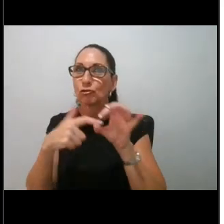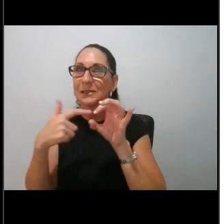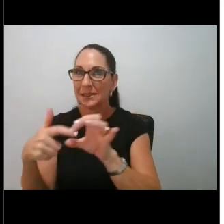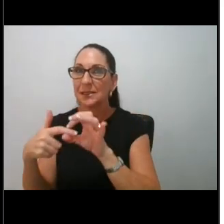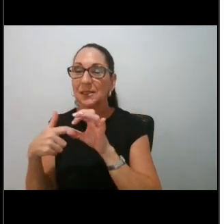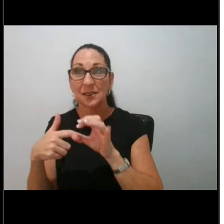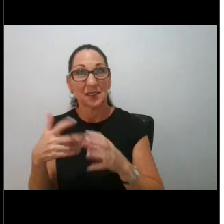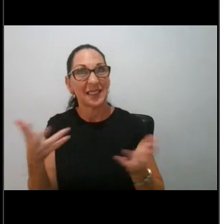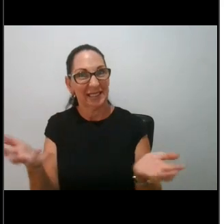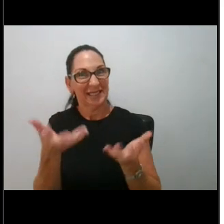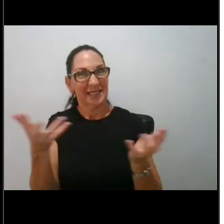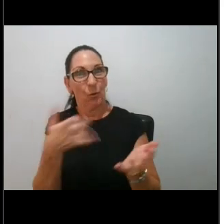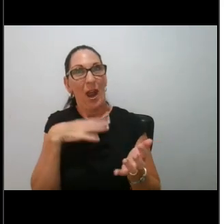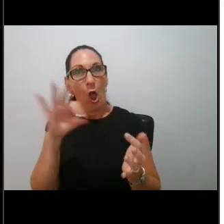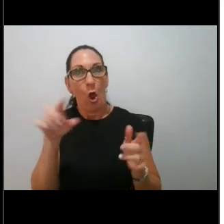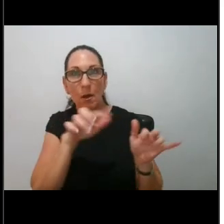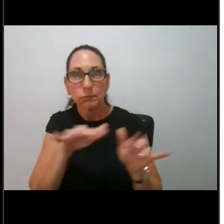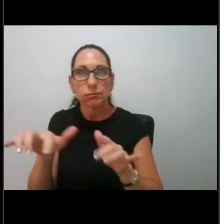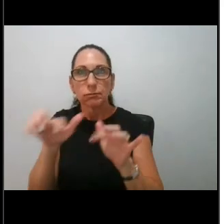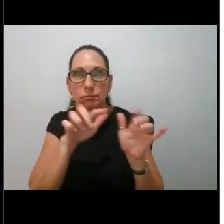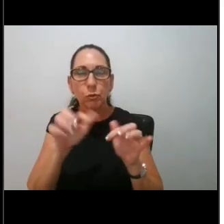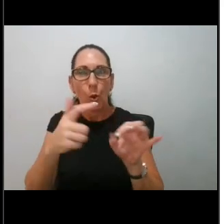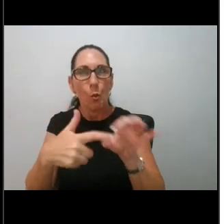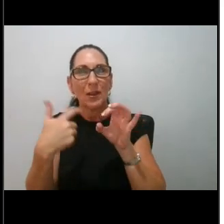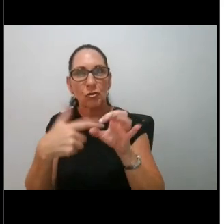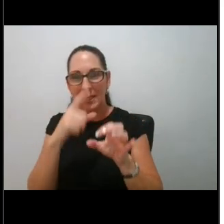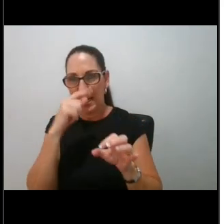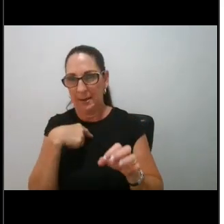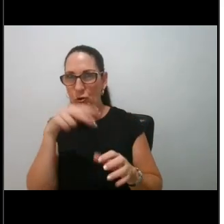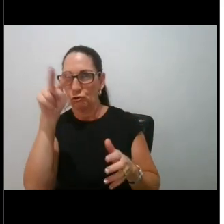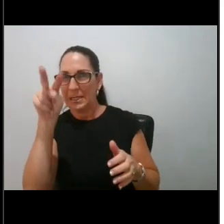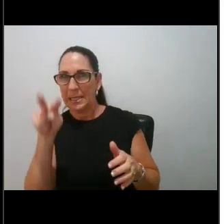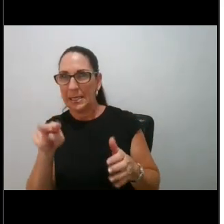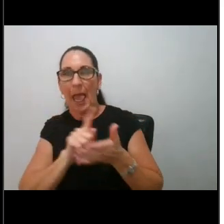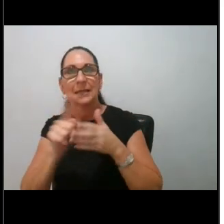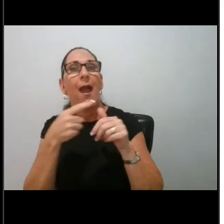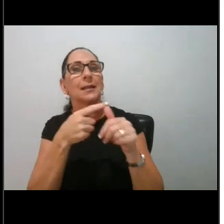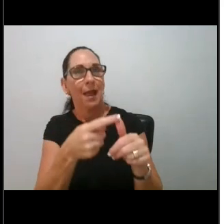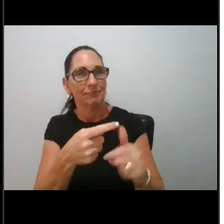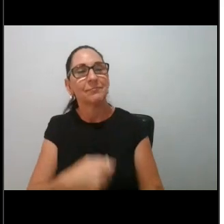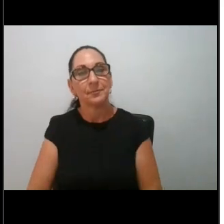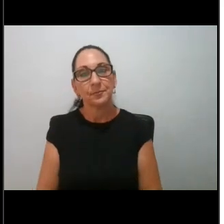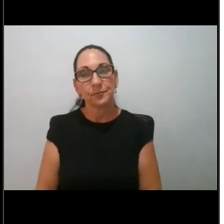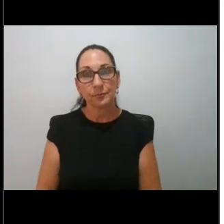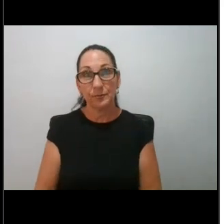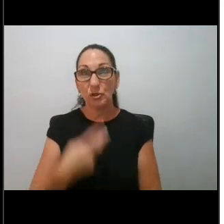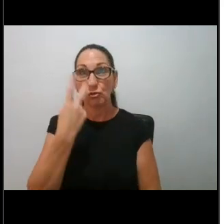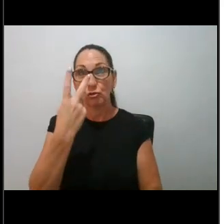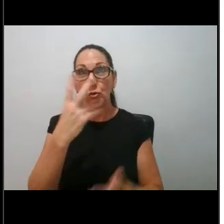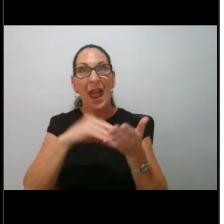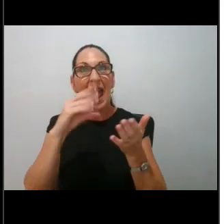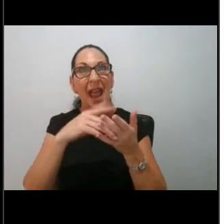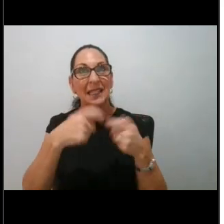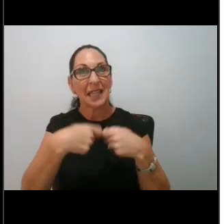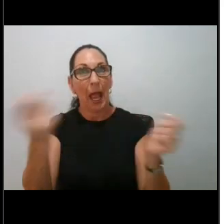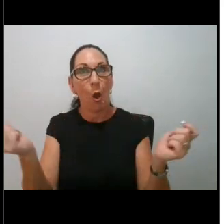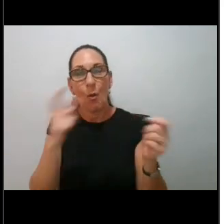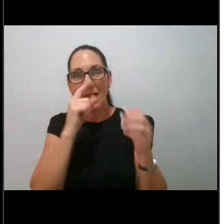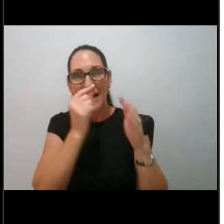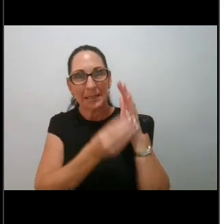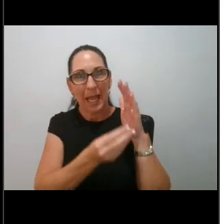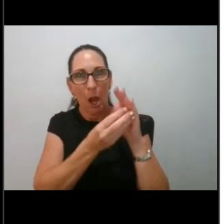type them in during the presentation and we'll take a look at those. We have got two handouts available for download. One is a copy